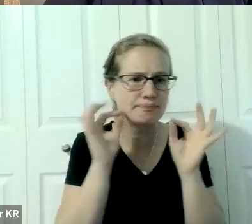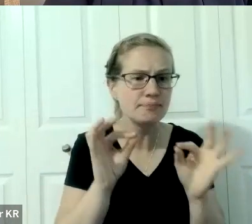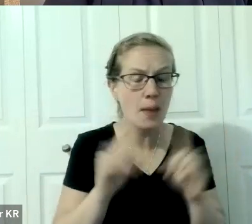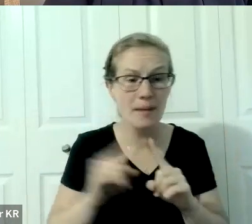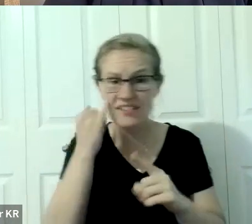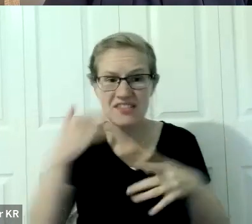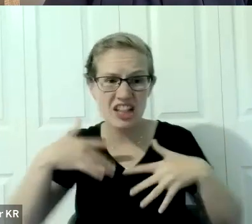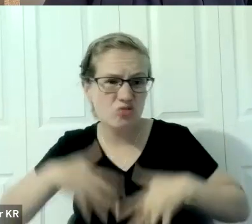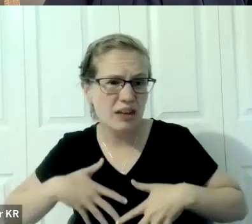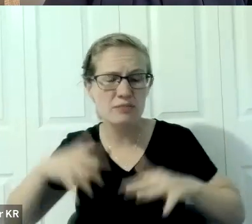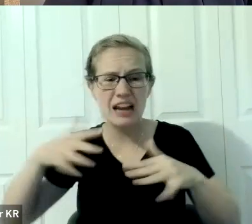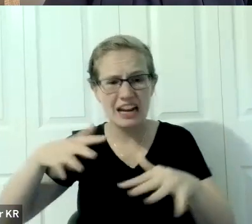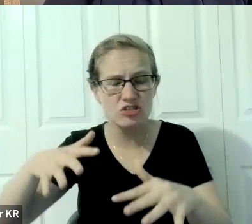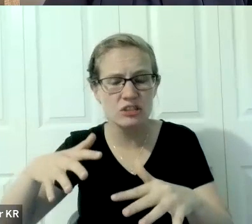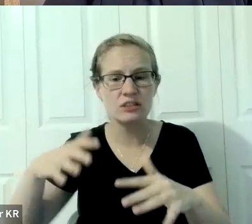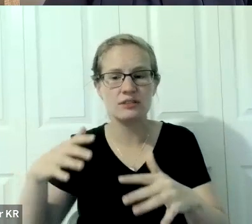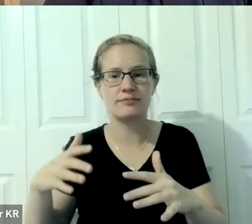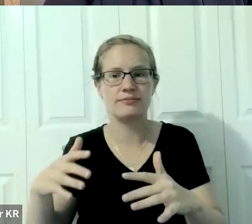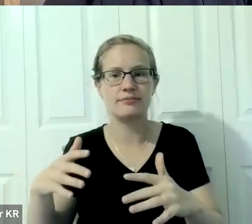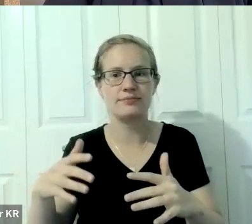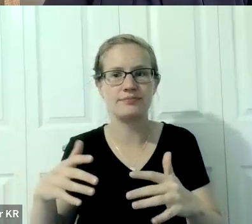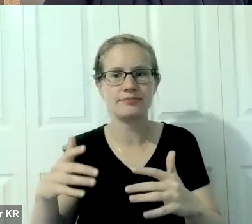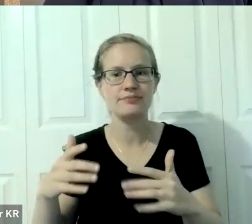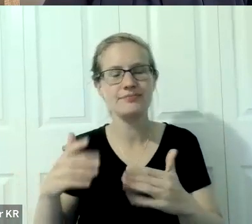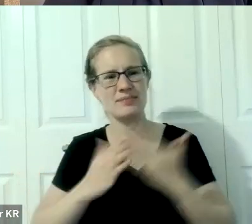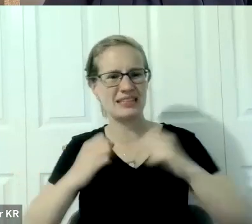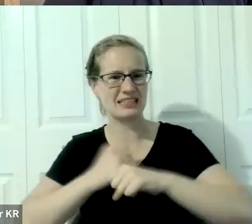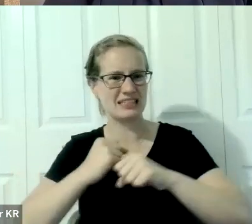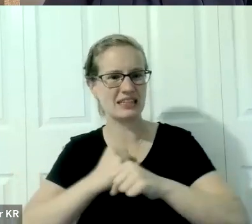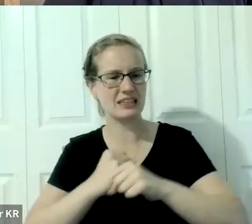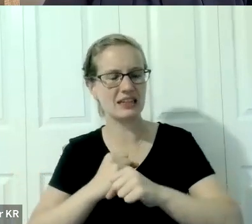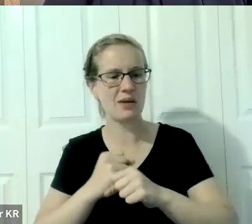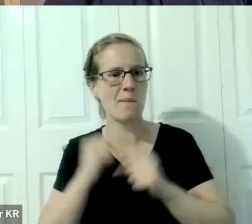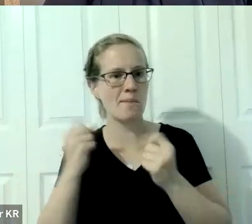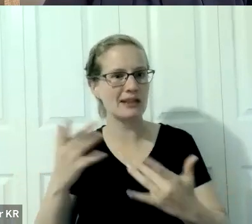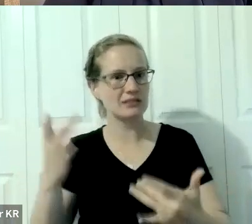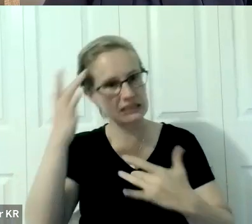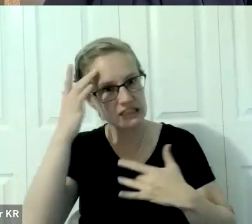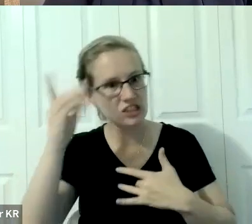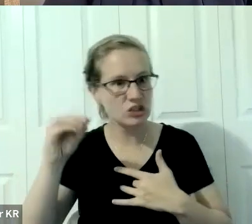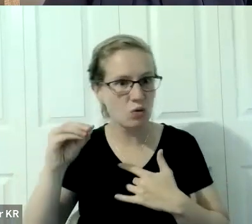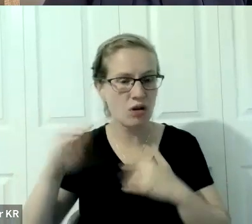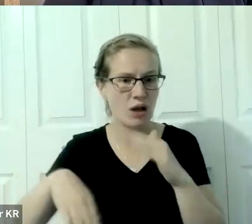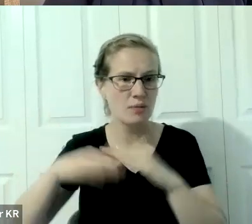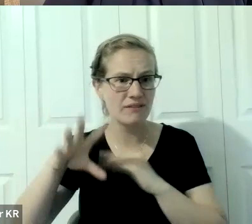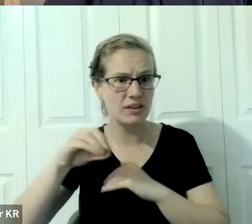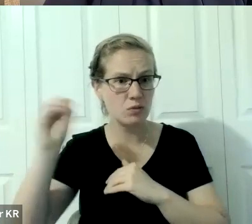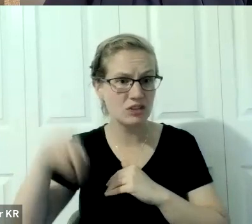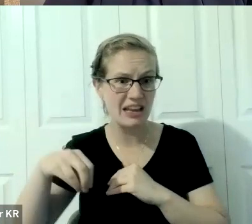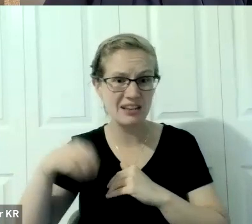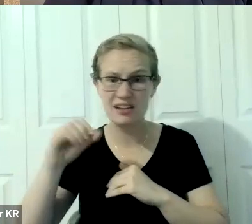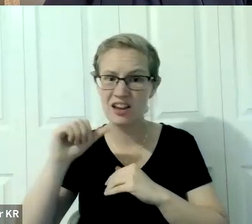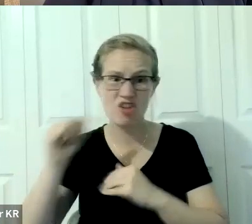feeling depressed or anxious, I think some of the statistics are many of these illnesses and disorders, up to 50% of them go